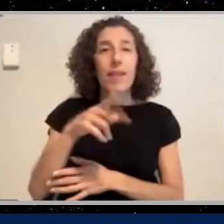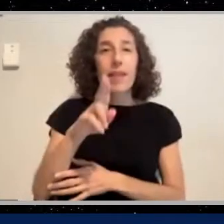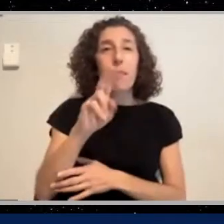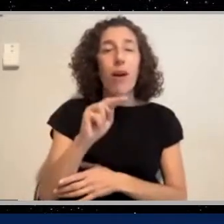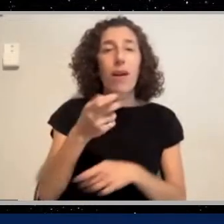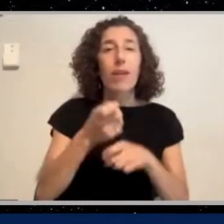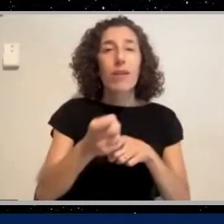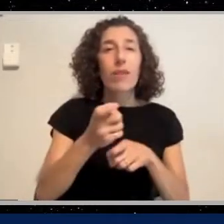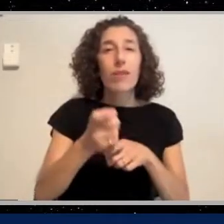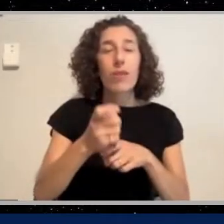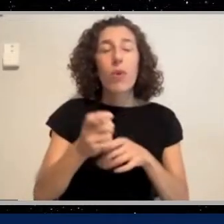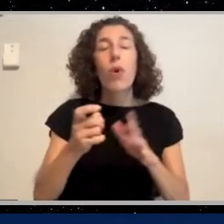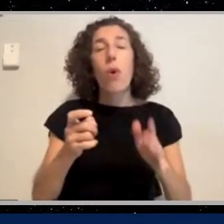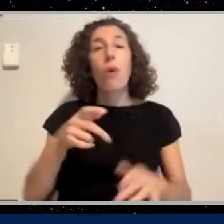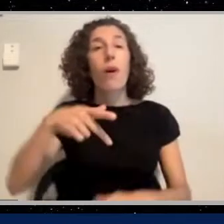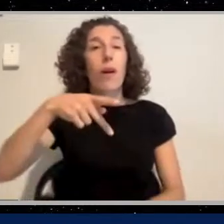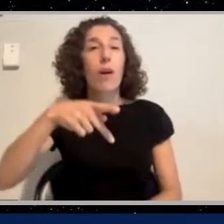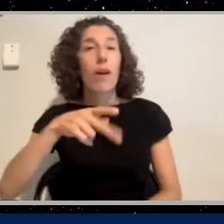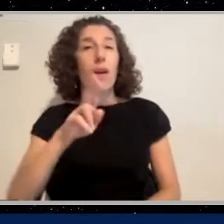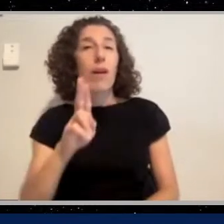cool to have them like that.